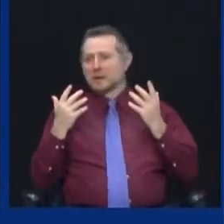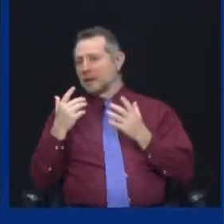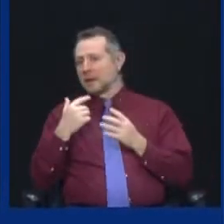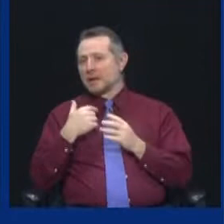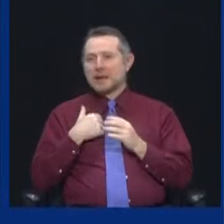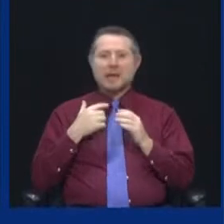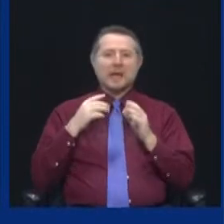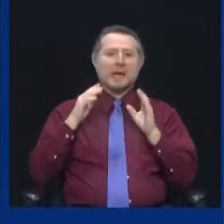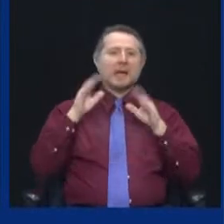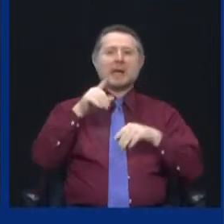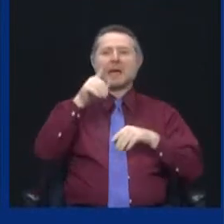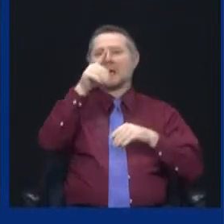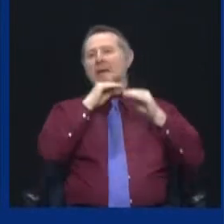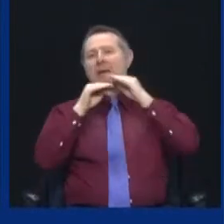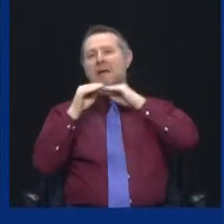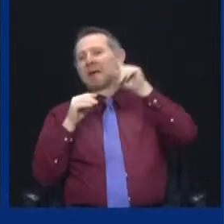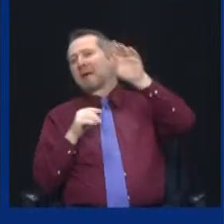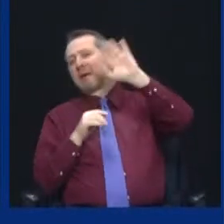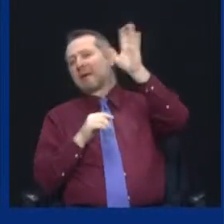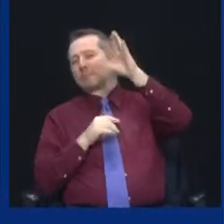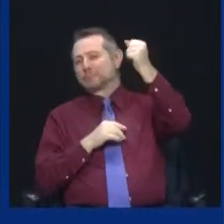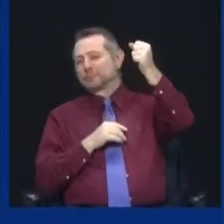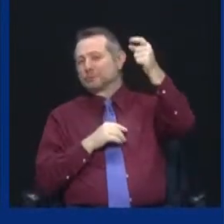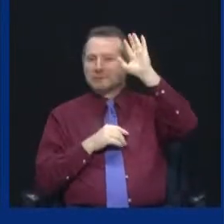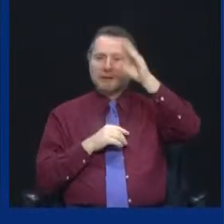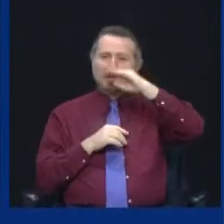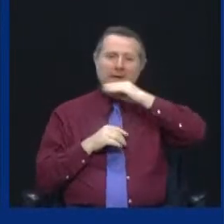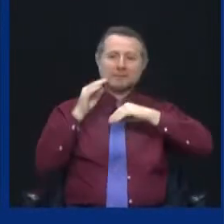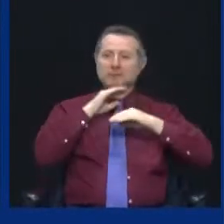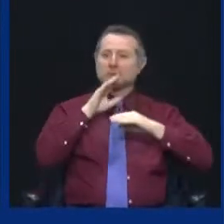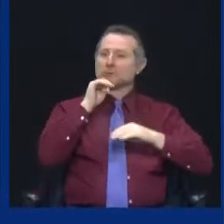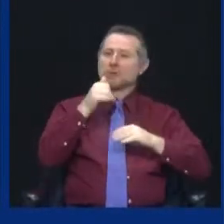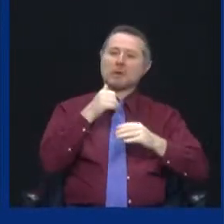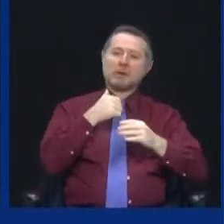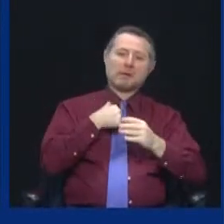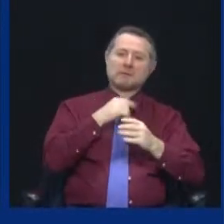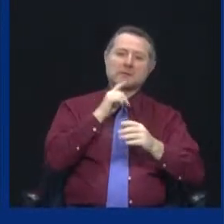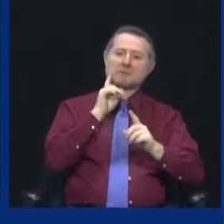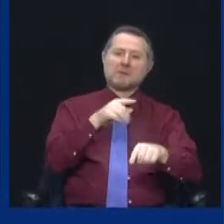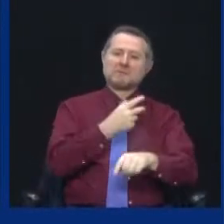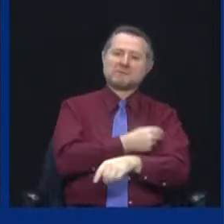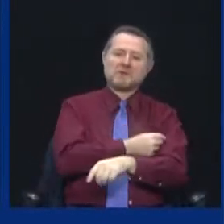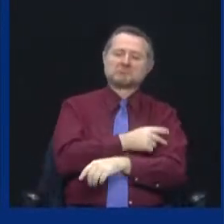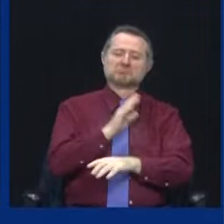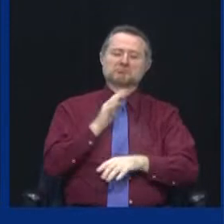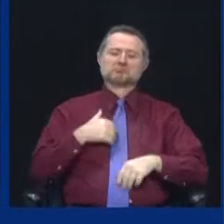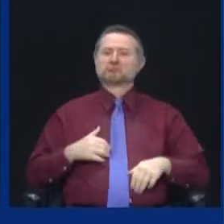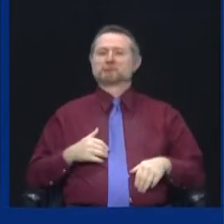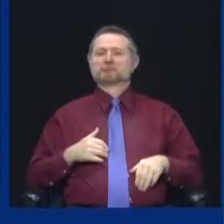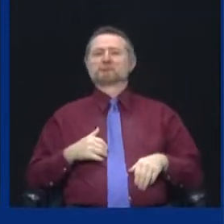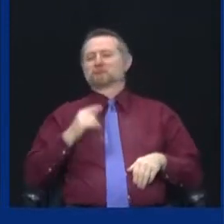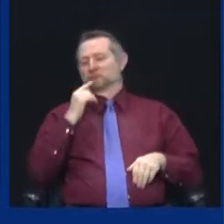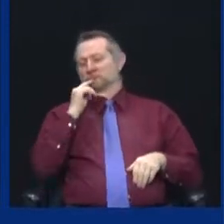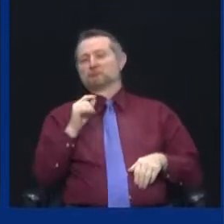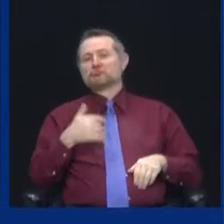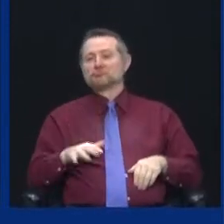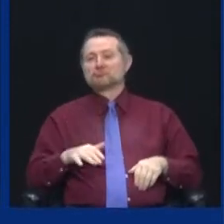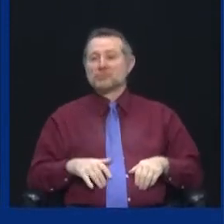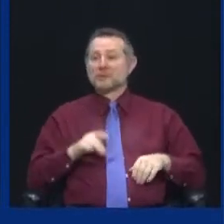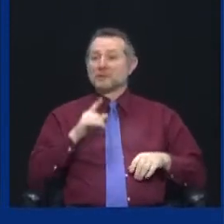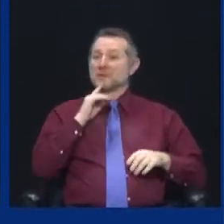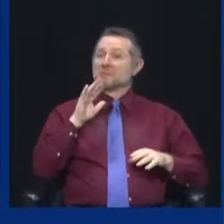of baloney. I don't need it. I'm against vaccines, period. There's a big